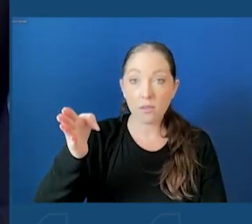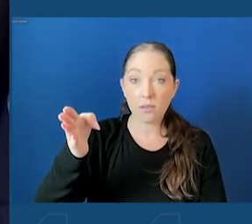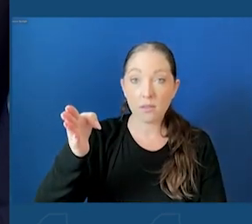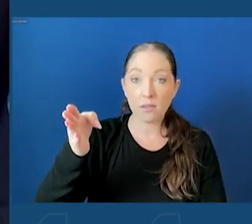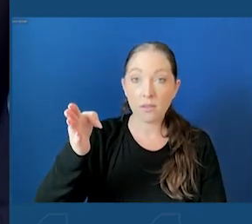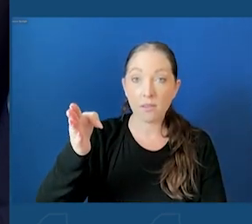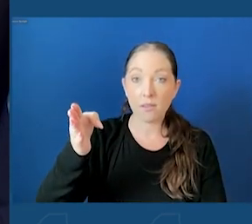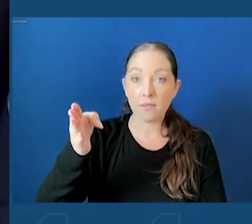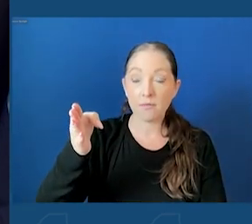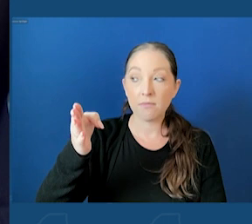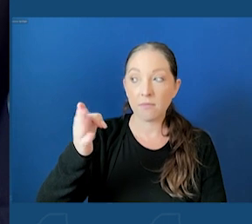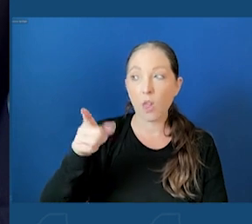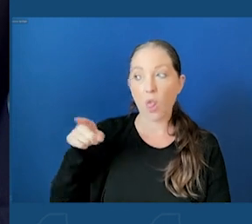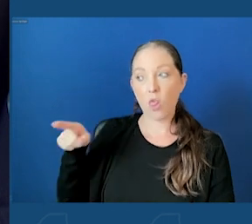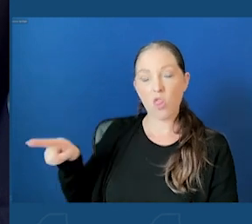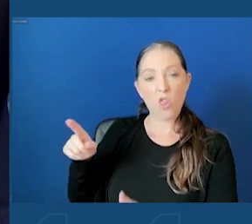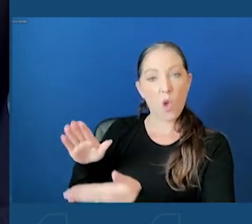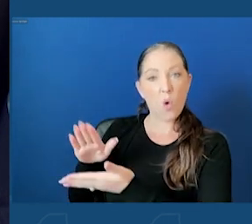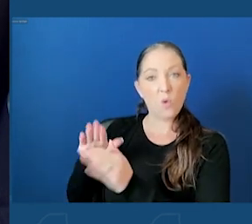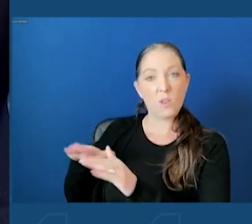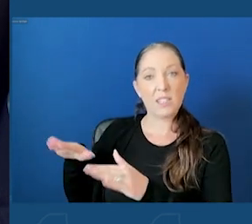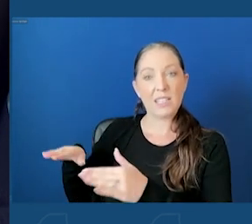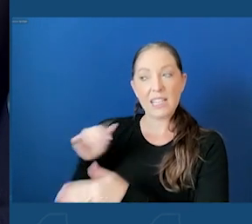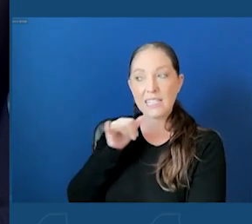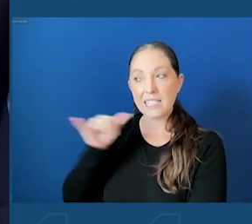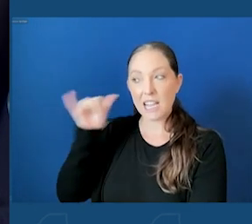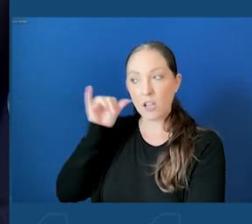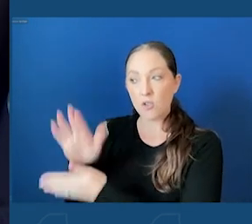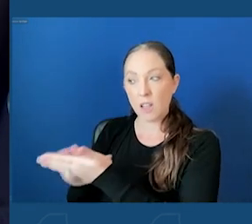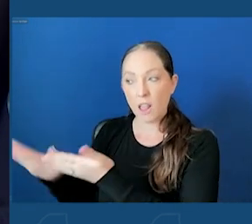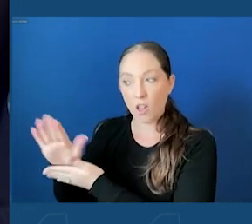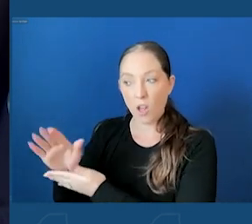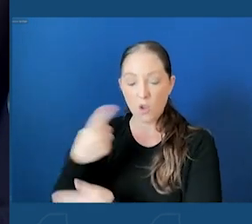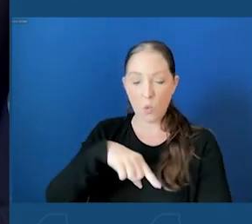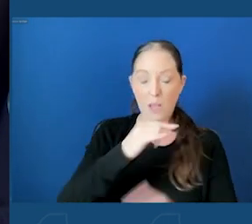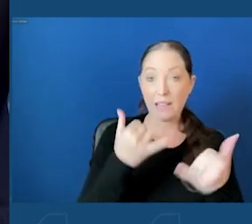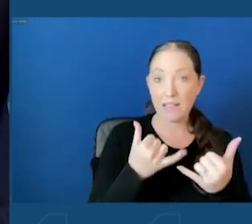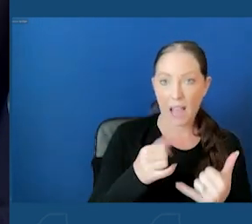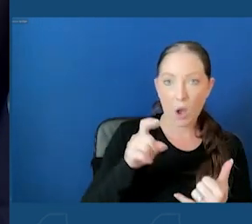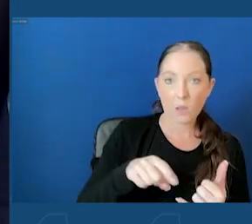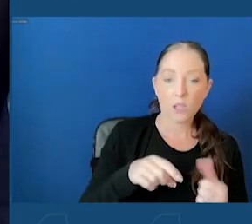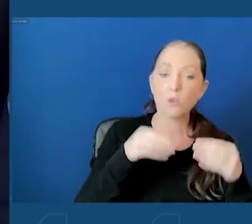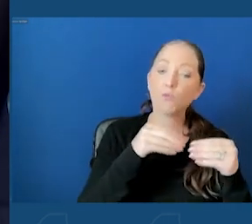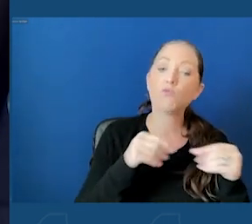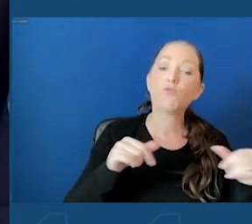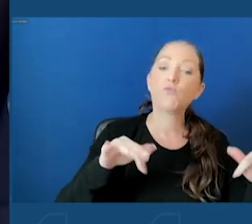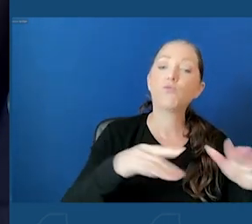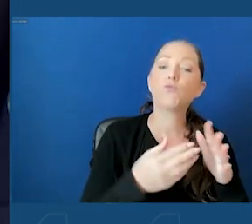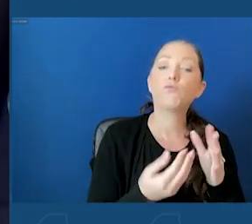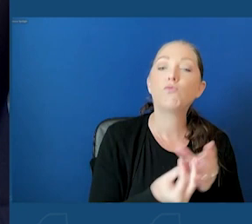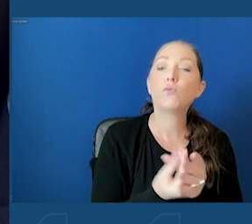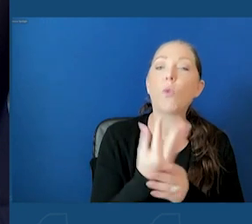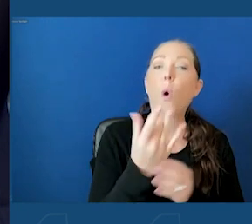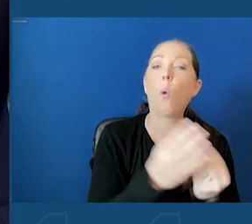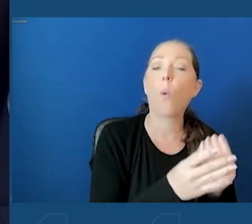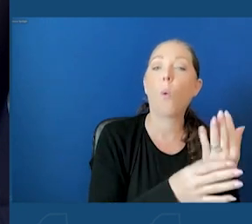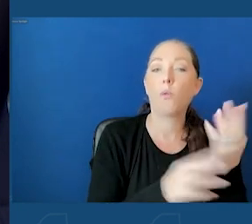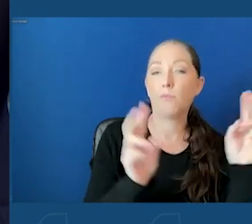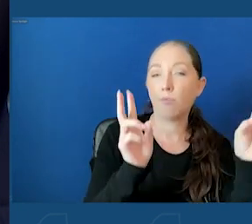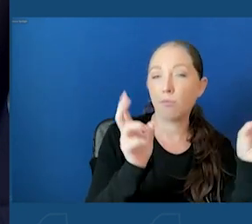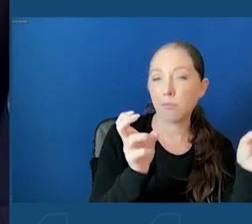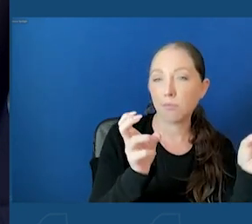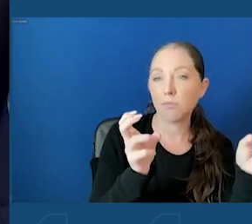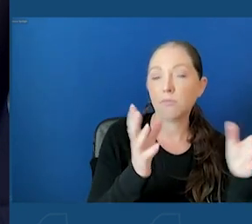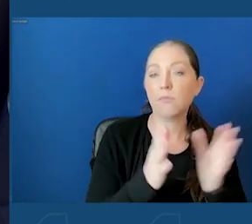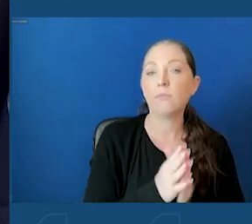yesterday over at the college. We need to plant some seeds. We need to grow things. And the